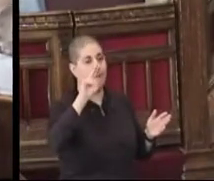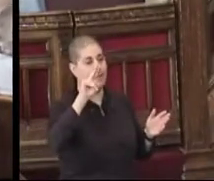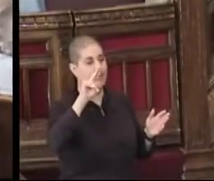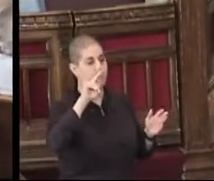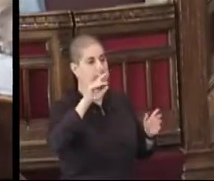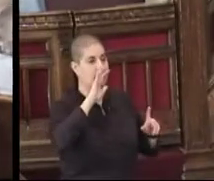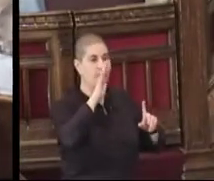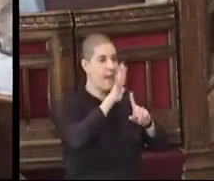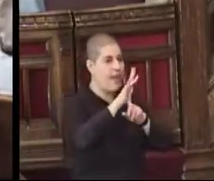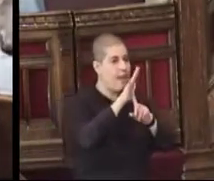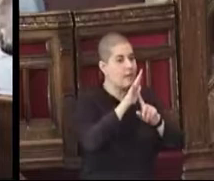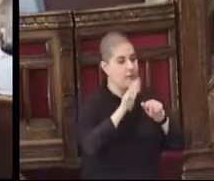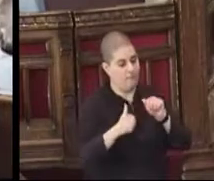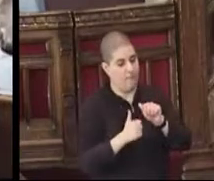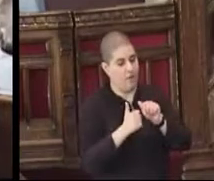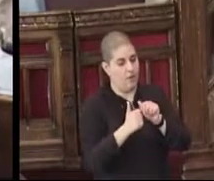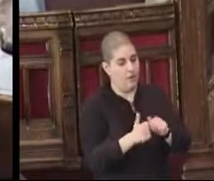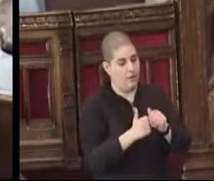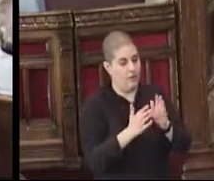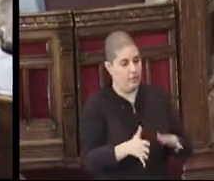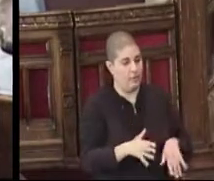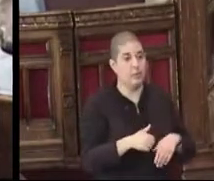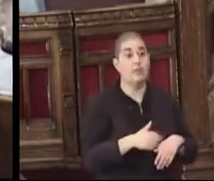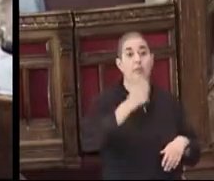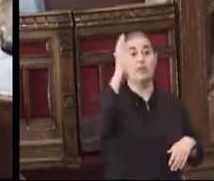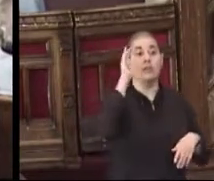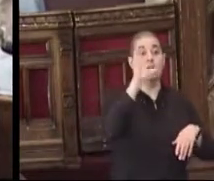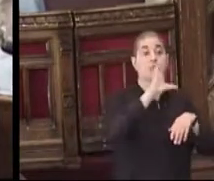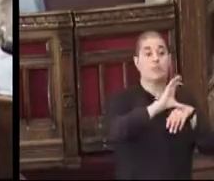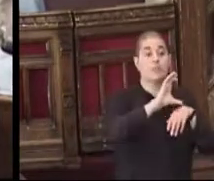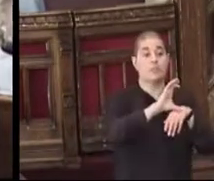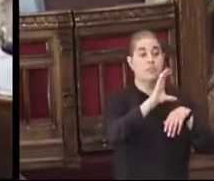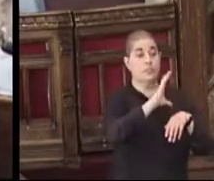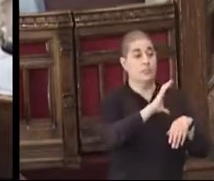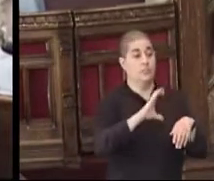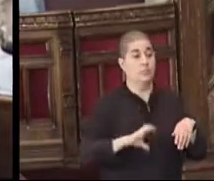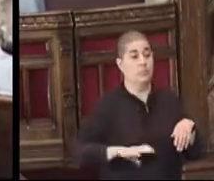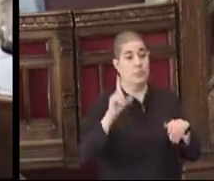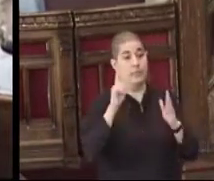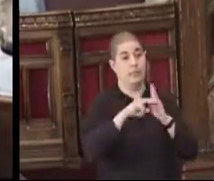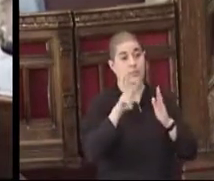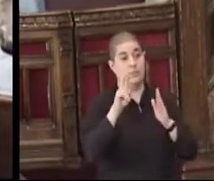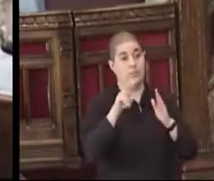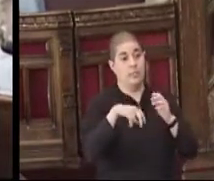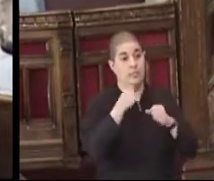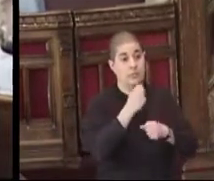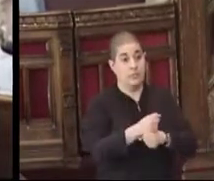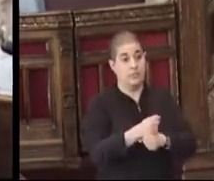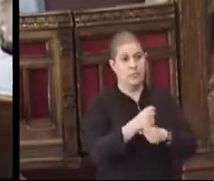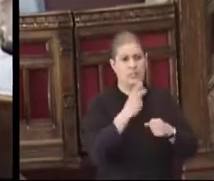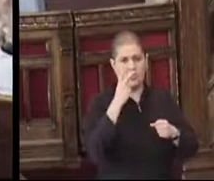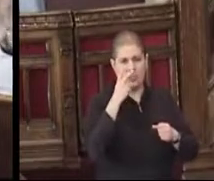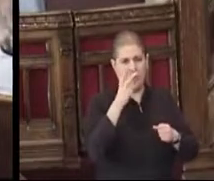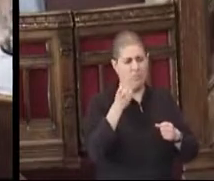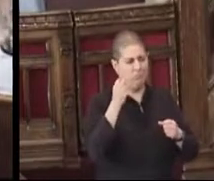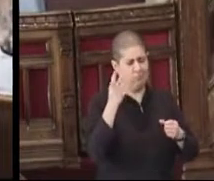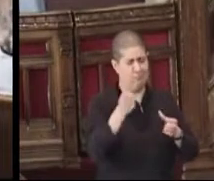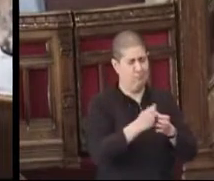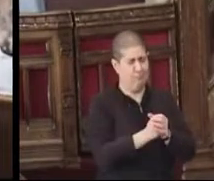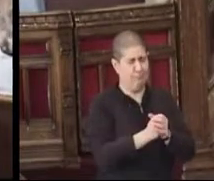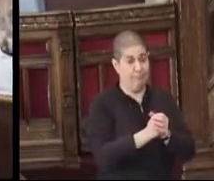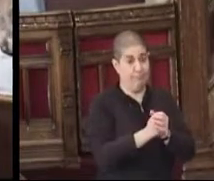subtitled, But a Follower. The early Christian church in its first 1,200 years saw a very dramatic